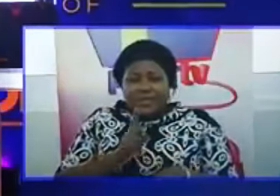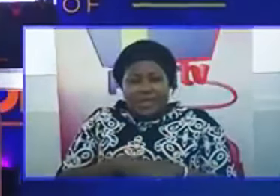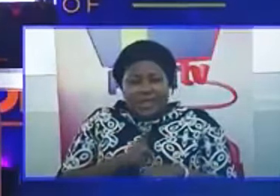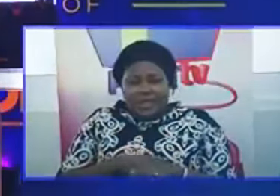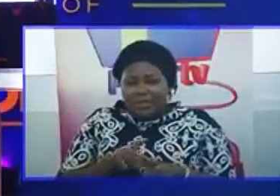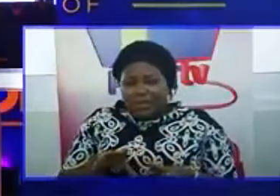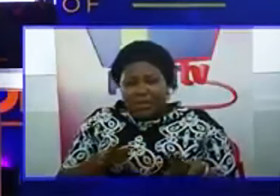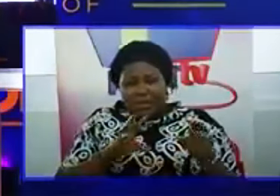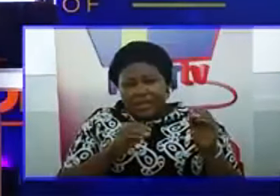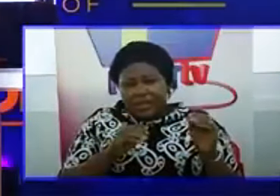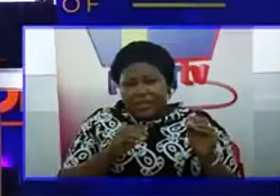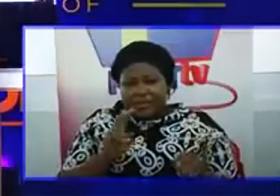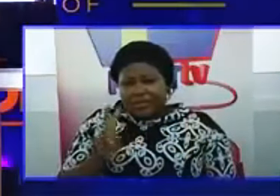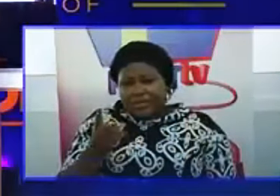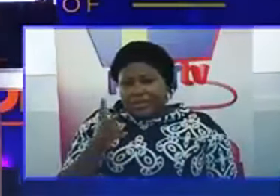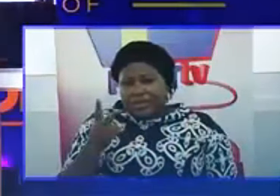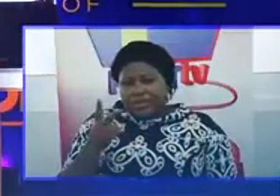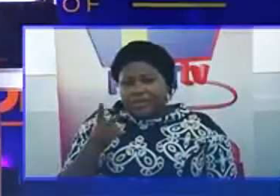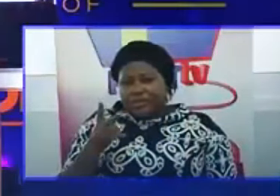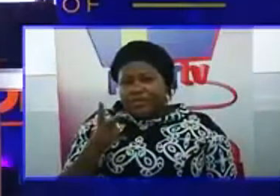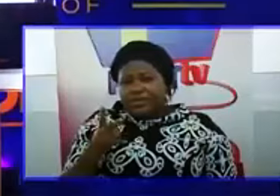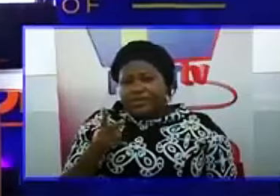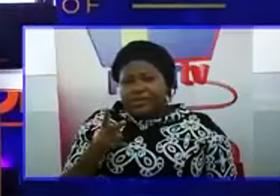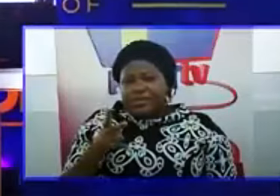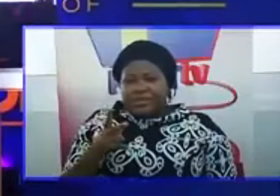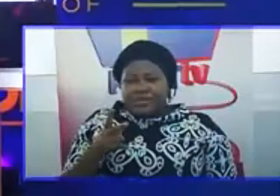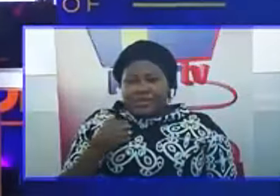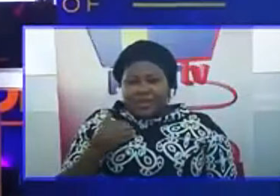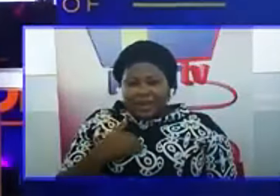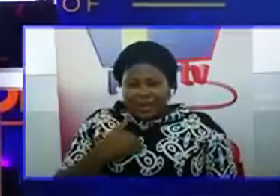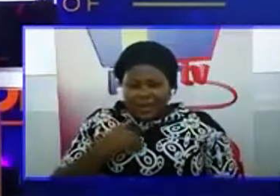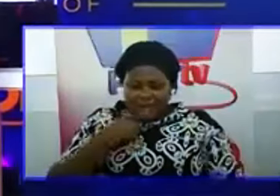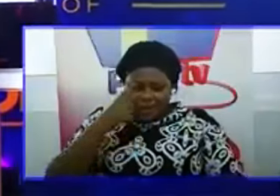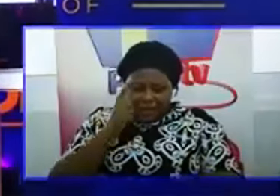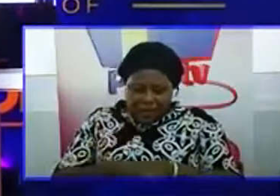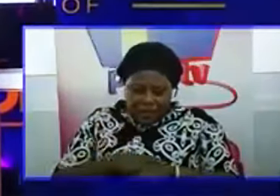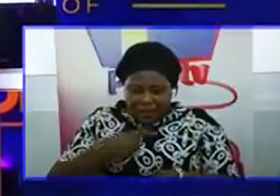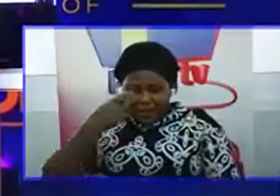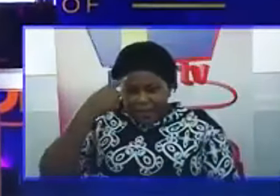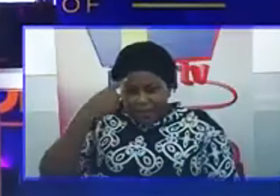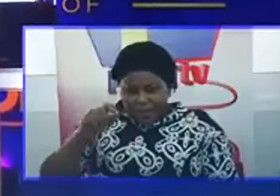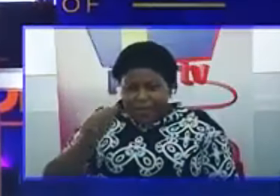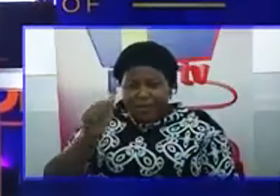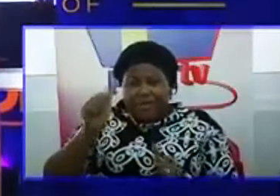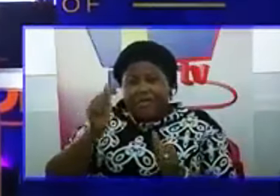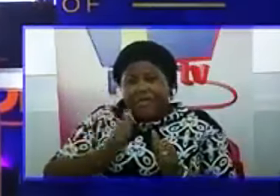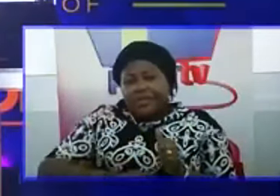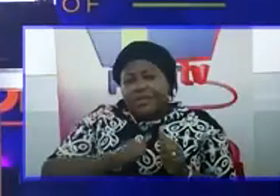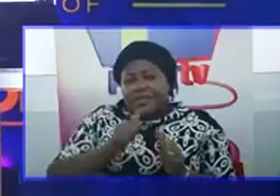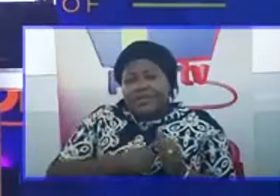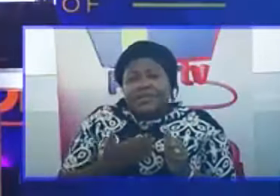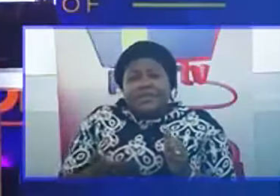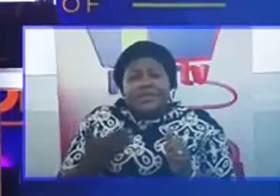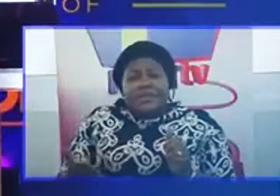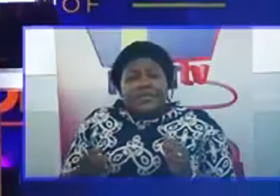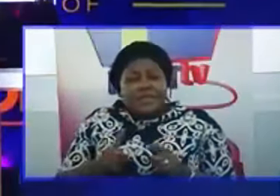behind. Number two, there is time for everything, but there is no time for all